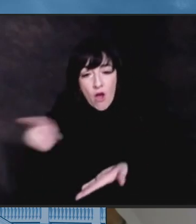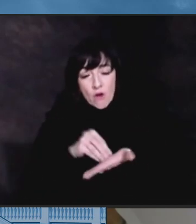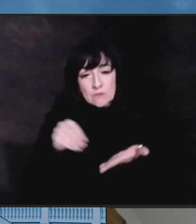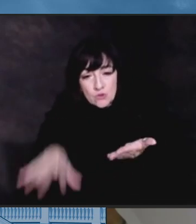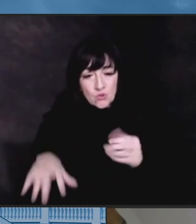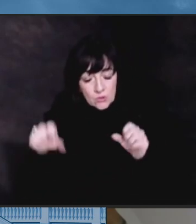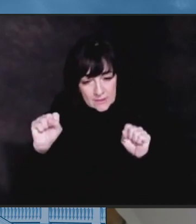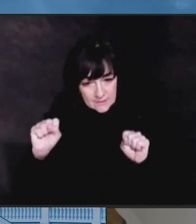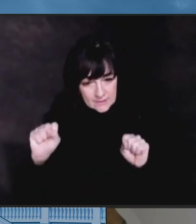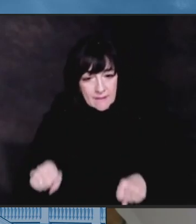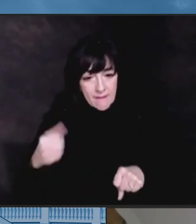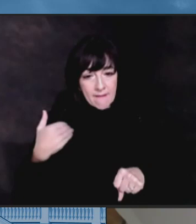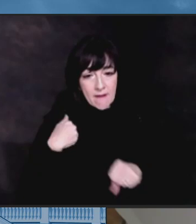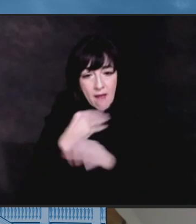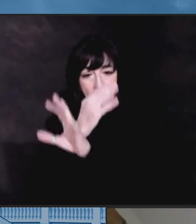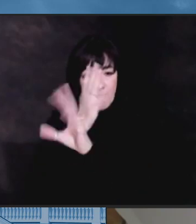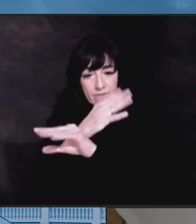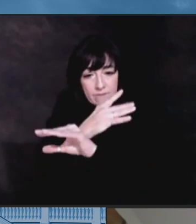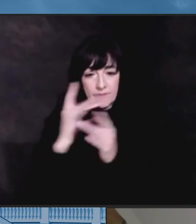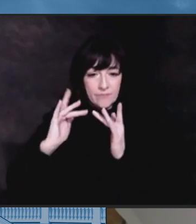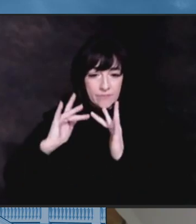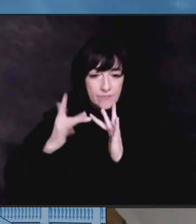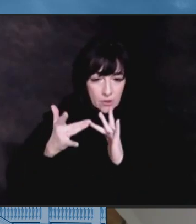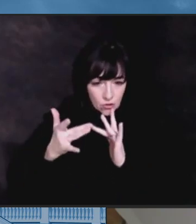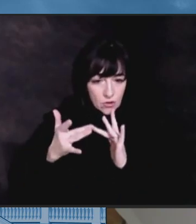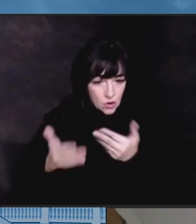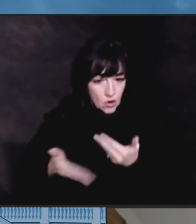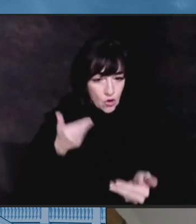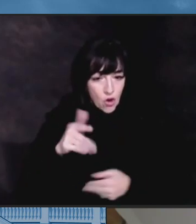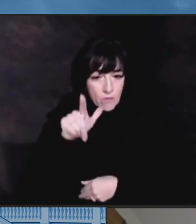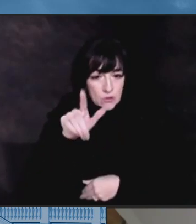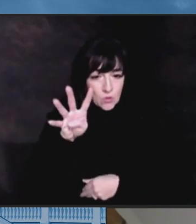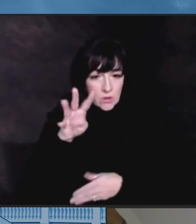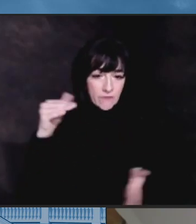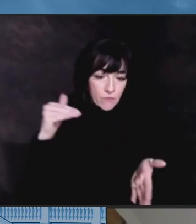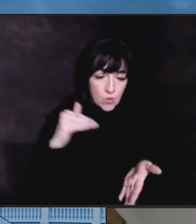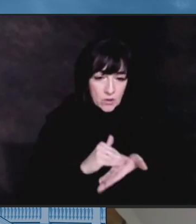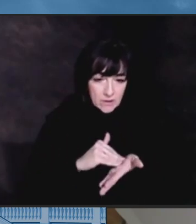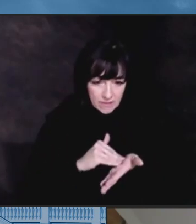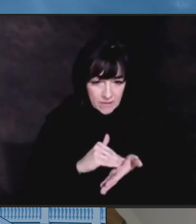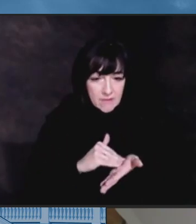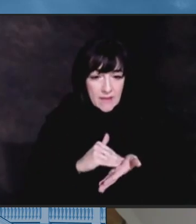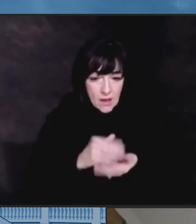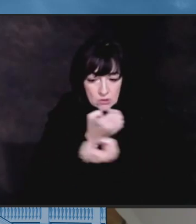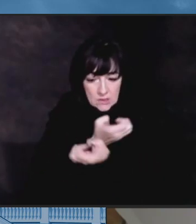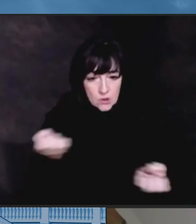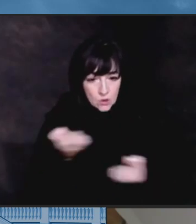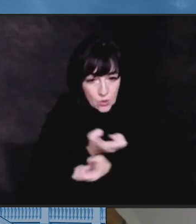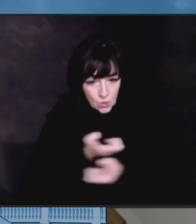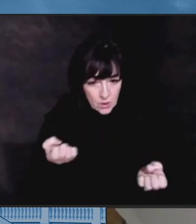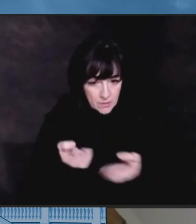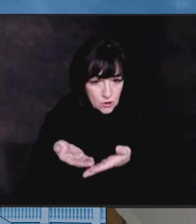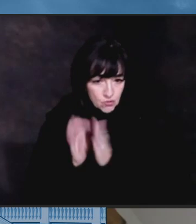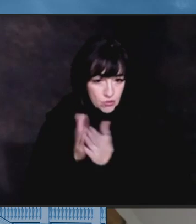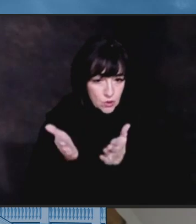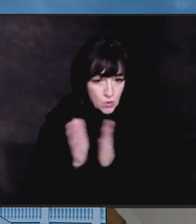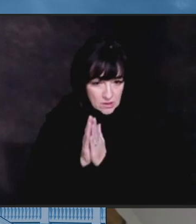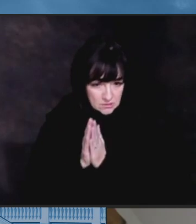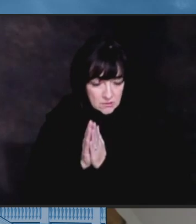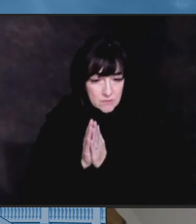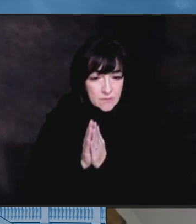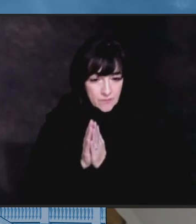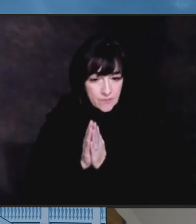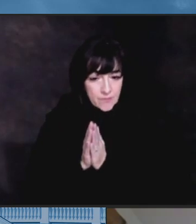learning. Almost 24,000 devices requested under this program, and